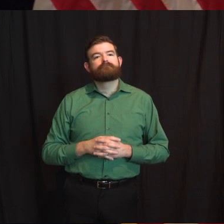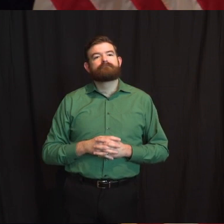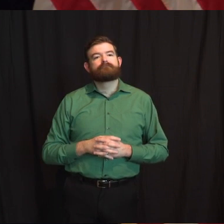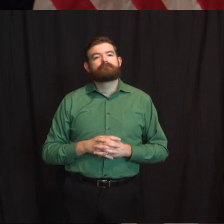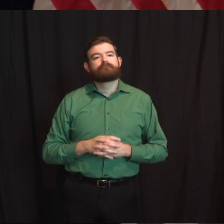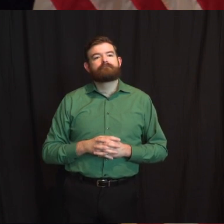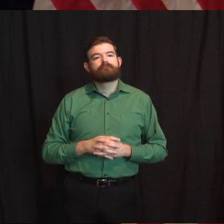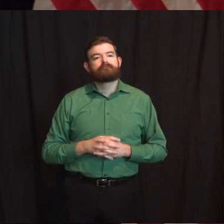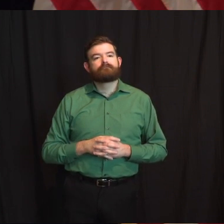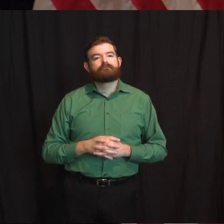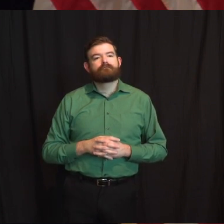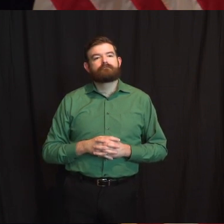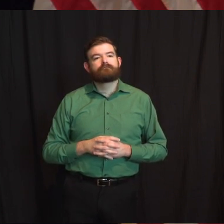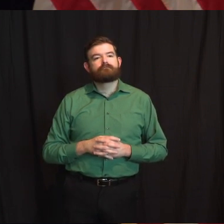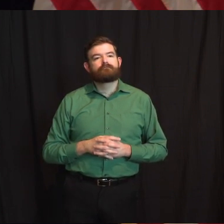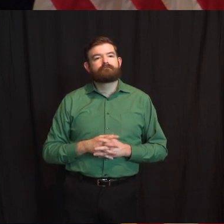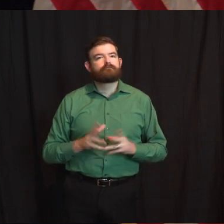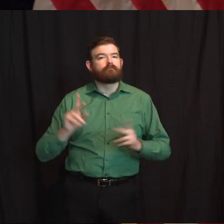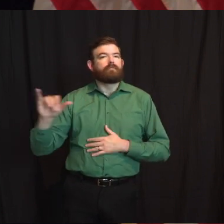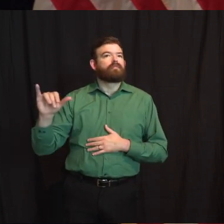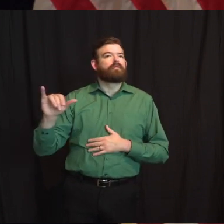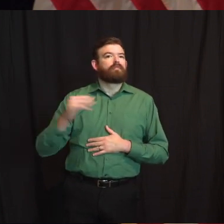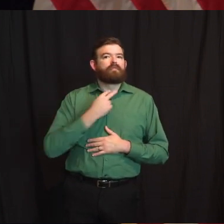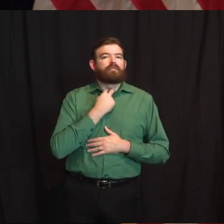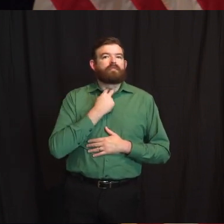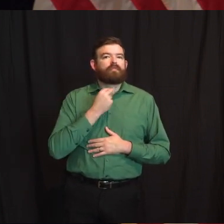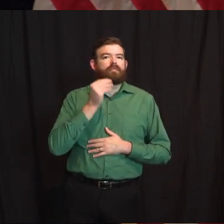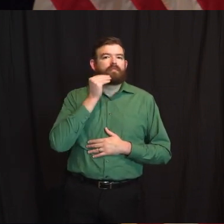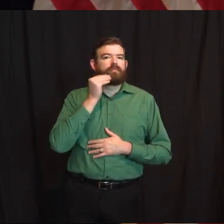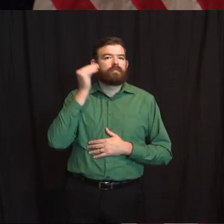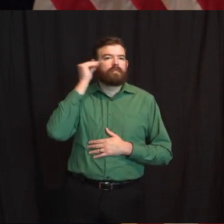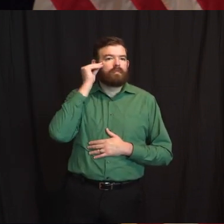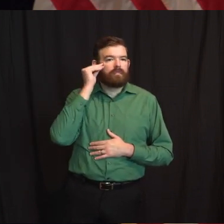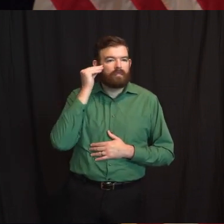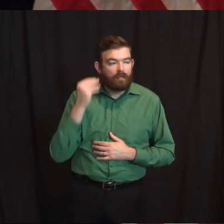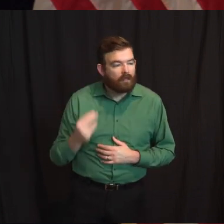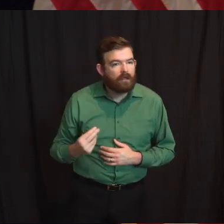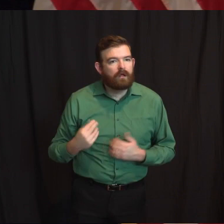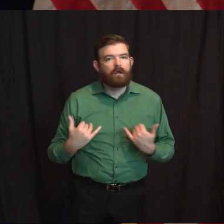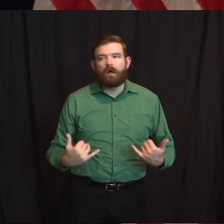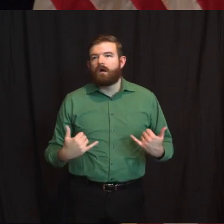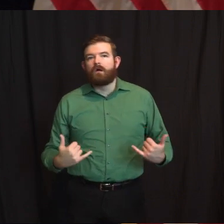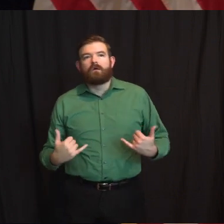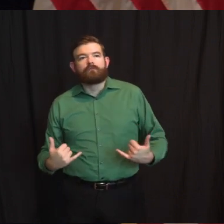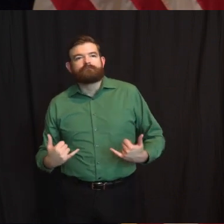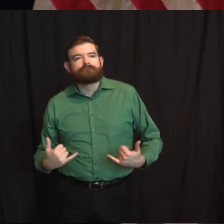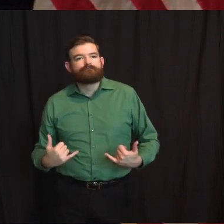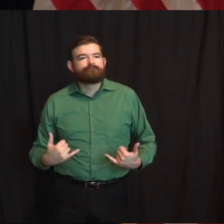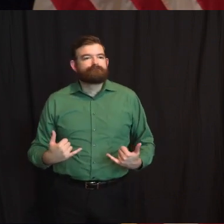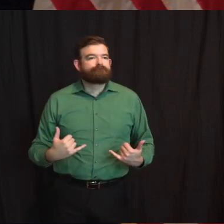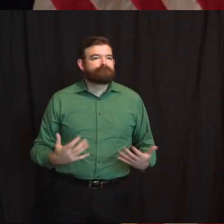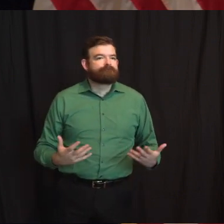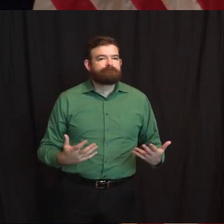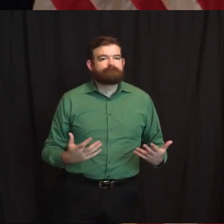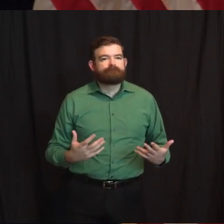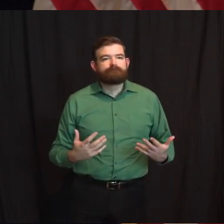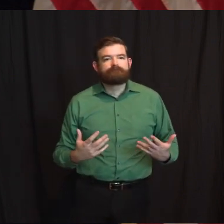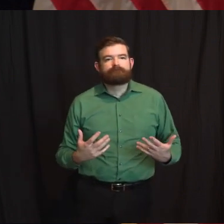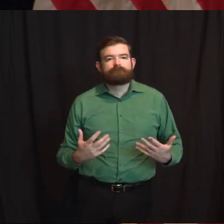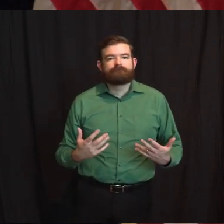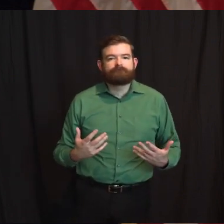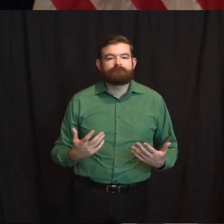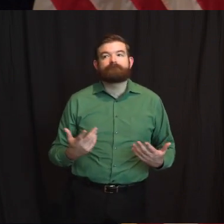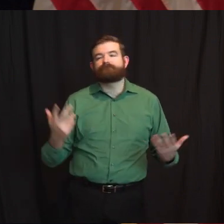cases, and now you've got on top of that, as we've just been discussing for weeks, mental health challenges and